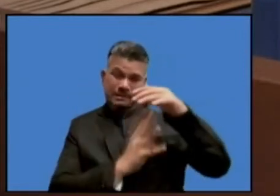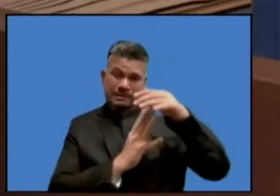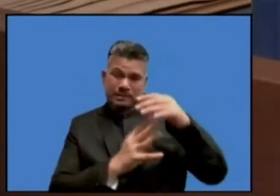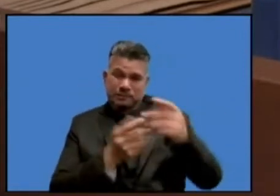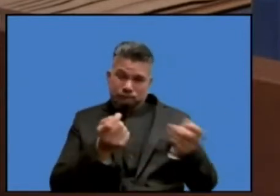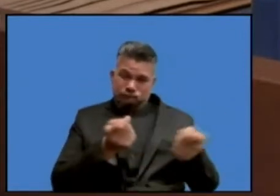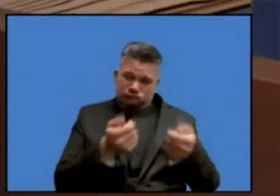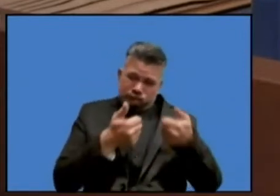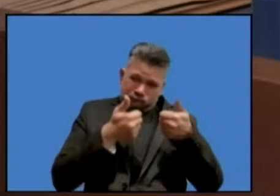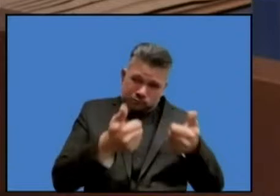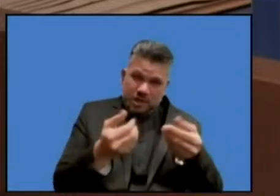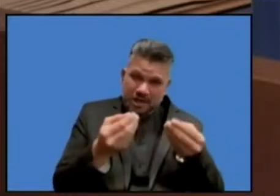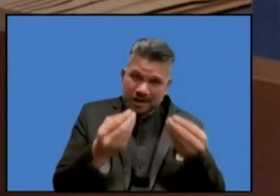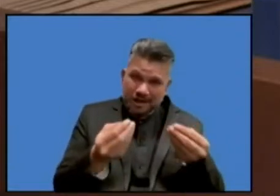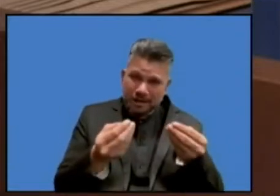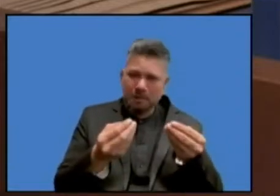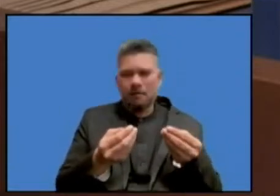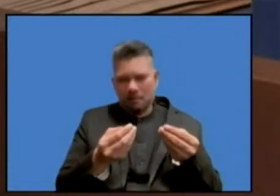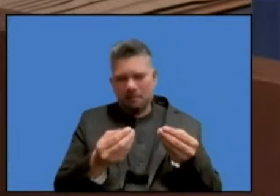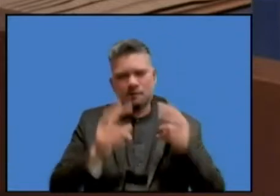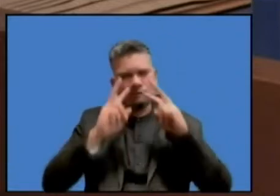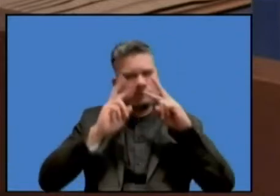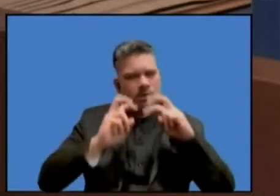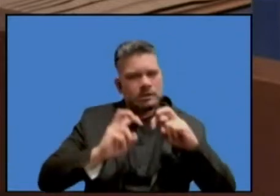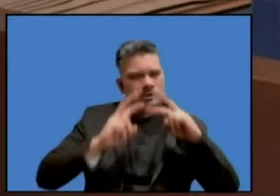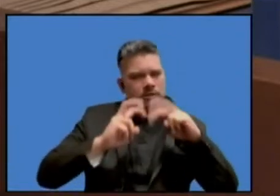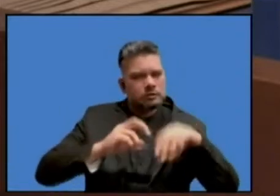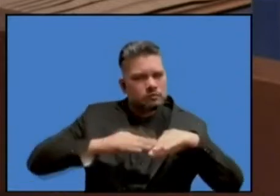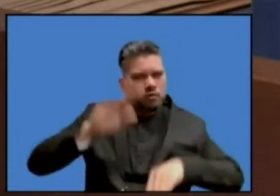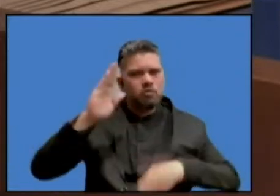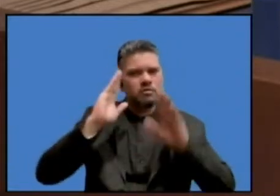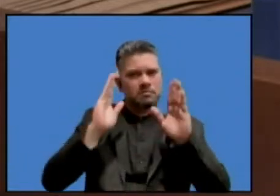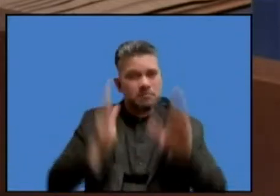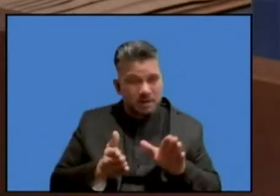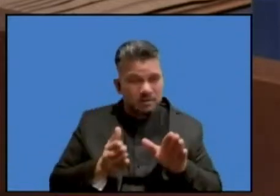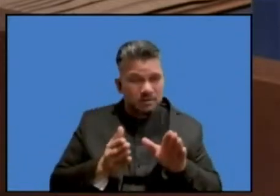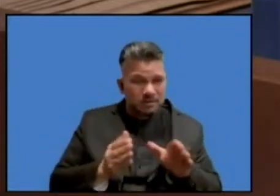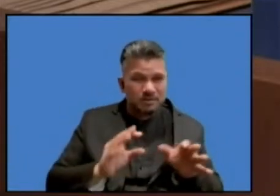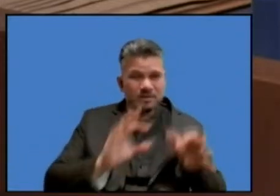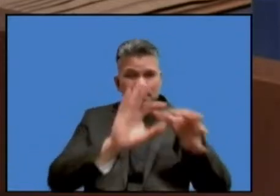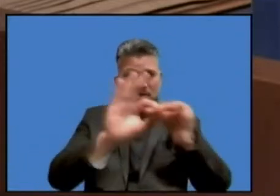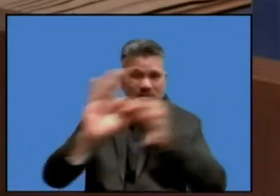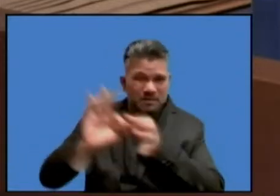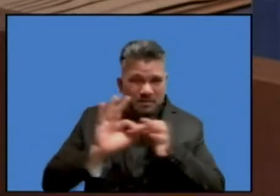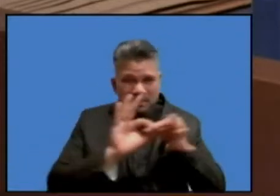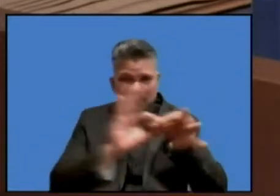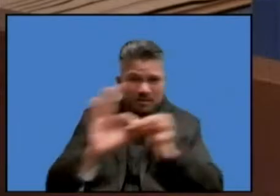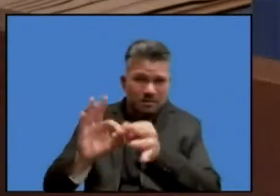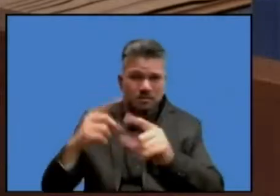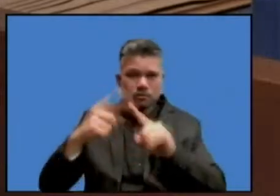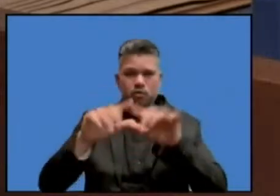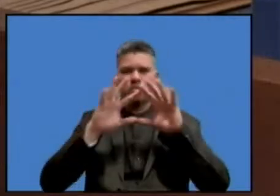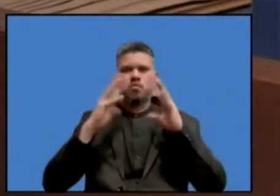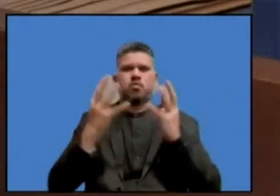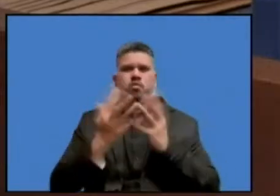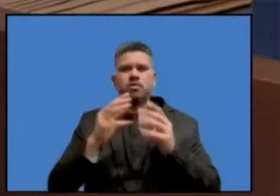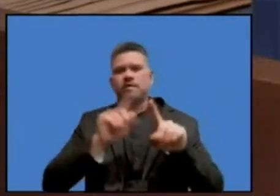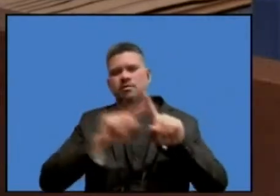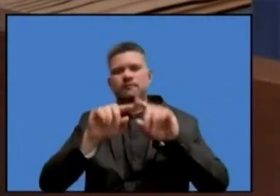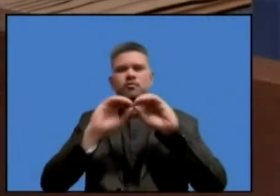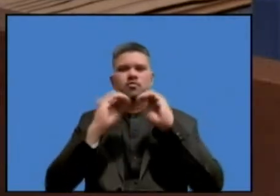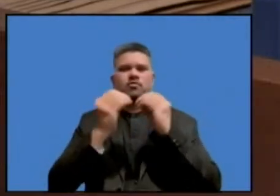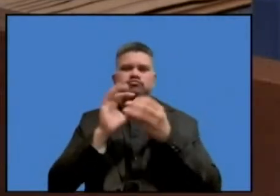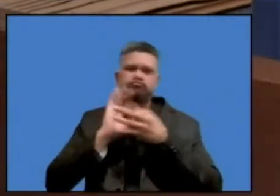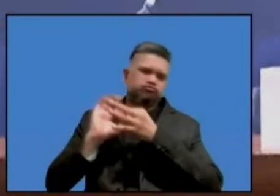with rigorous research, multi-stakeholder collaboration, and principled international cooperation. Thank you very much. I thank